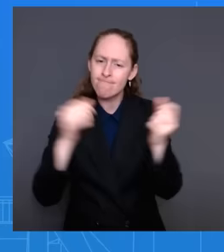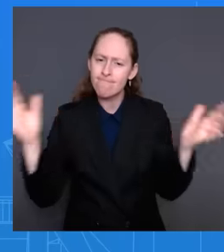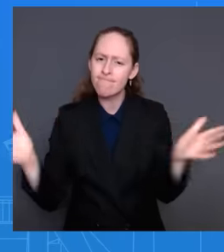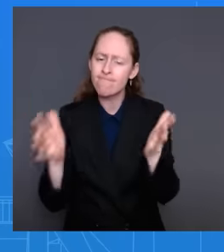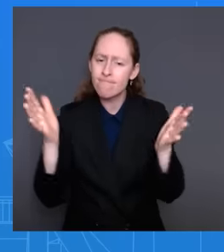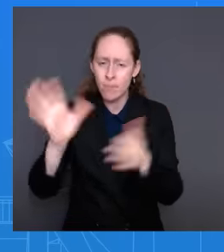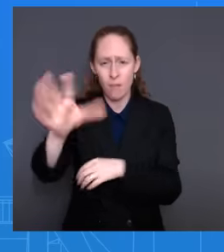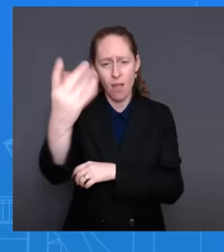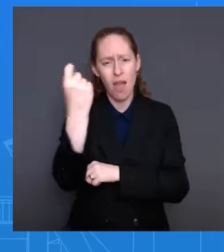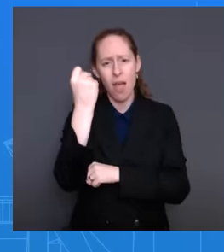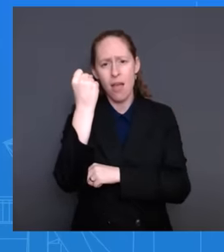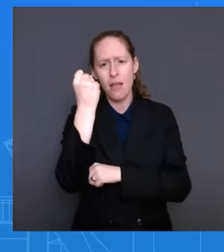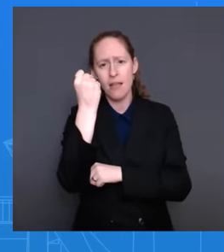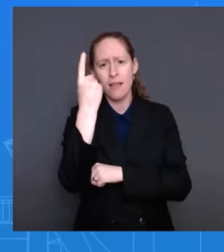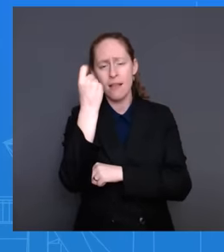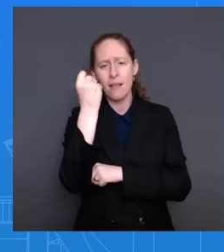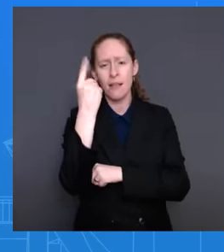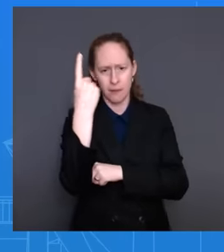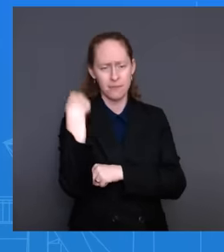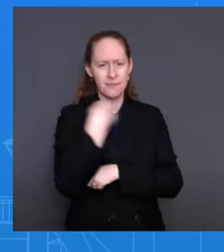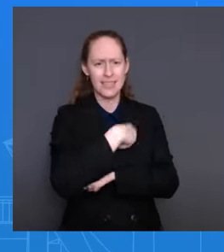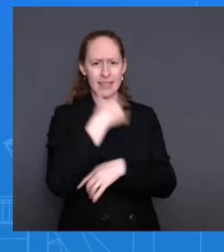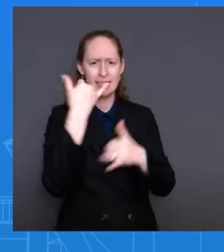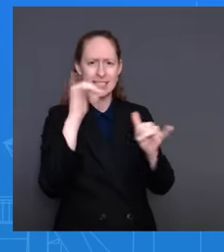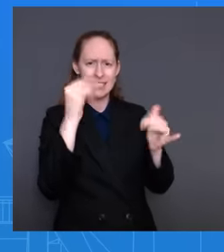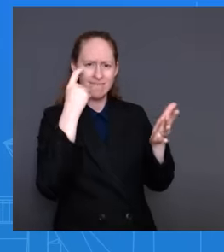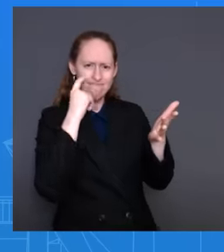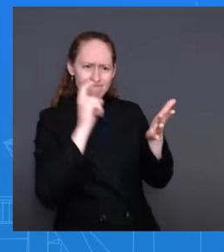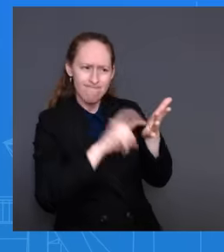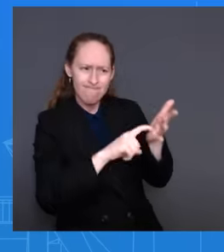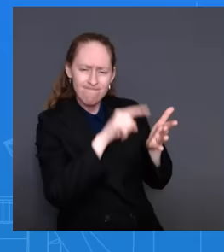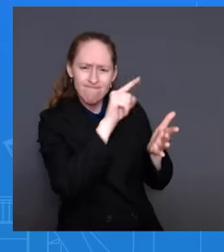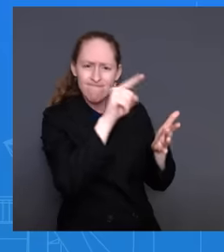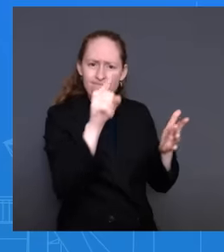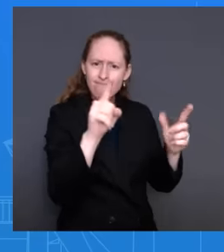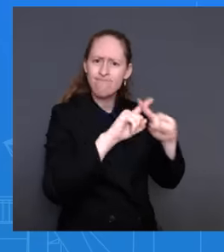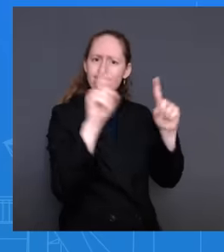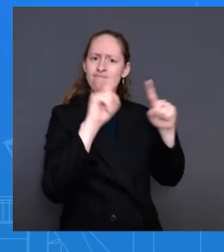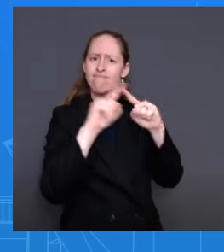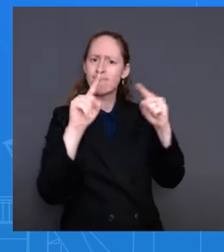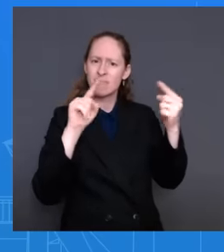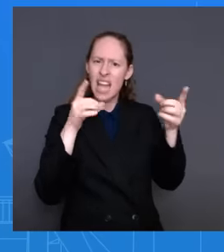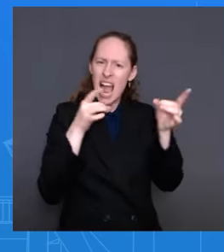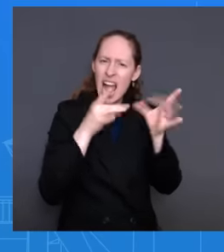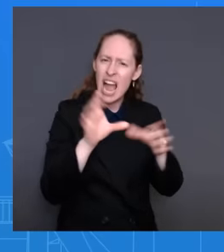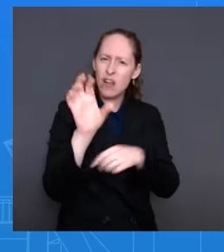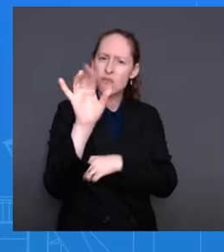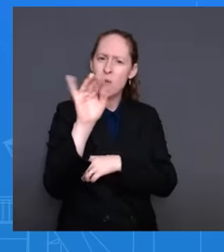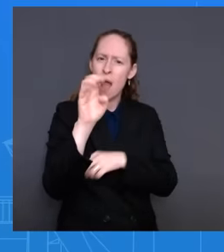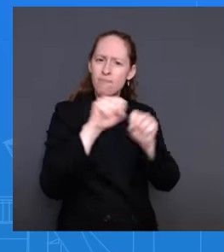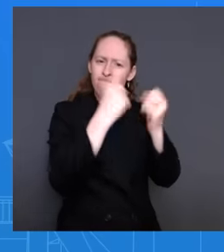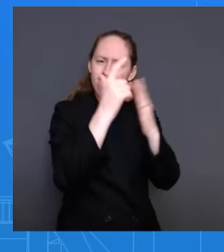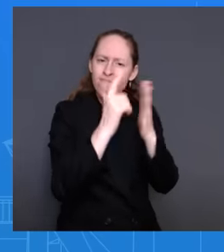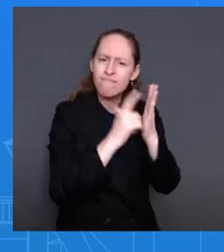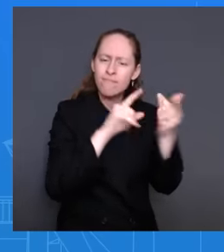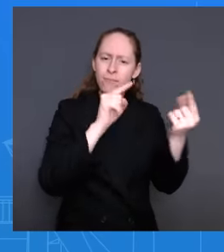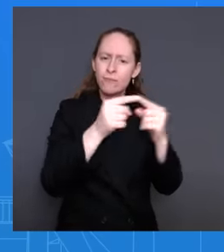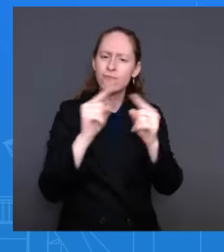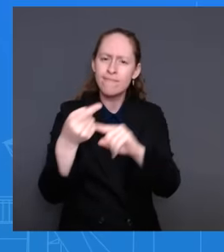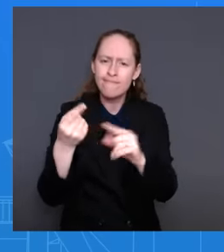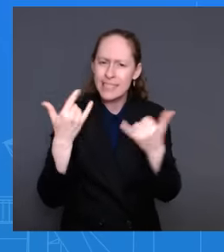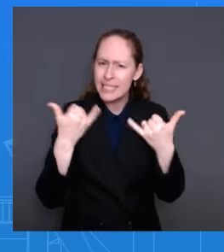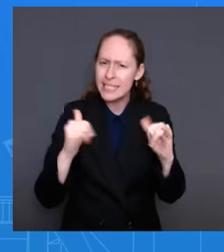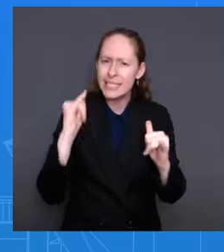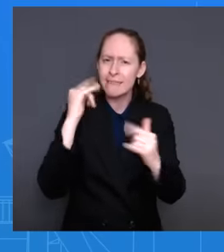crimes. To put a stop on this and support the cause, we'd like to take this opportunity to voice ourselves once again. Jiho said we are here